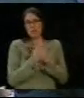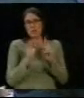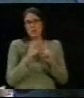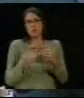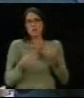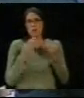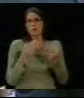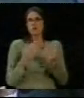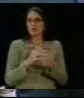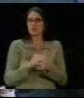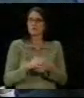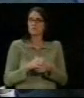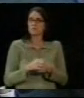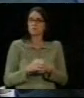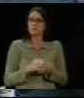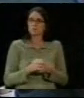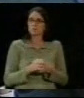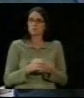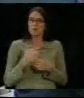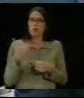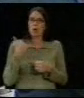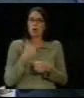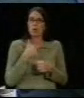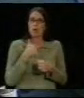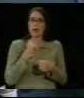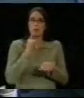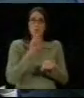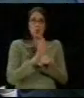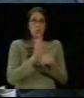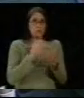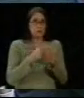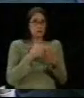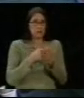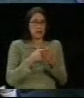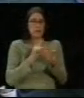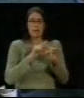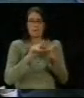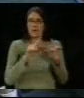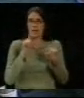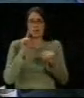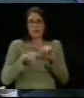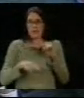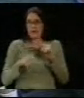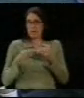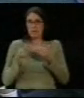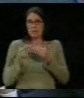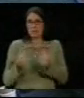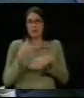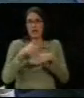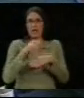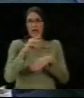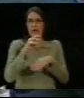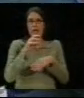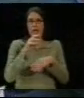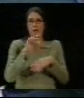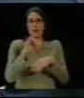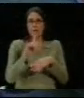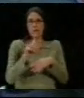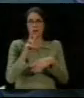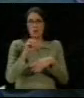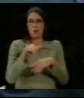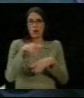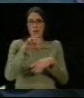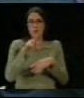motion that we appropriate this money, but it cannot be spent at Midway Park until